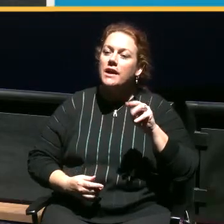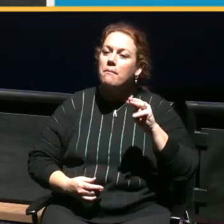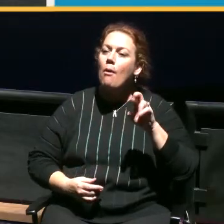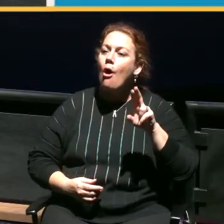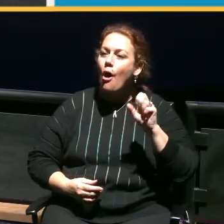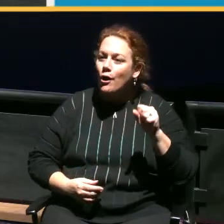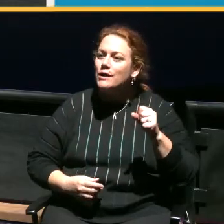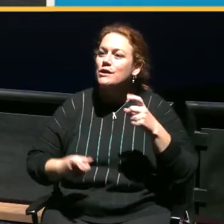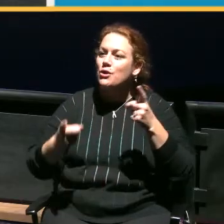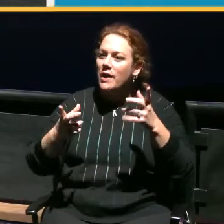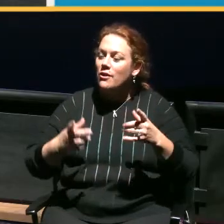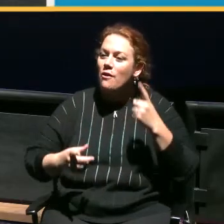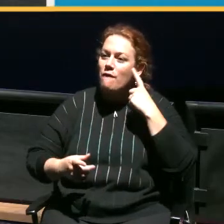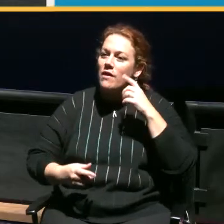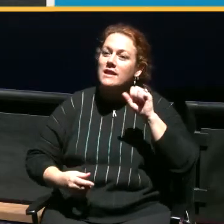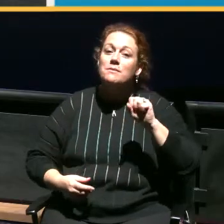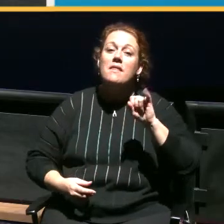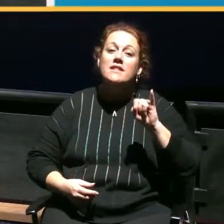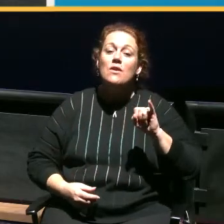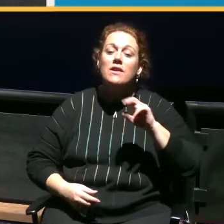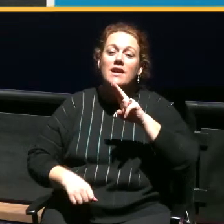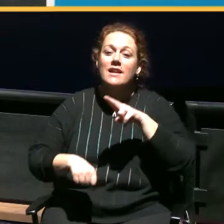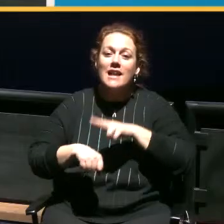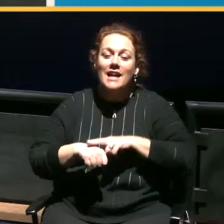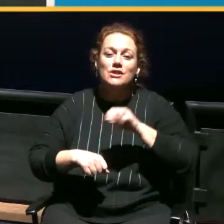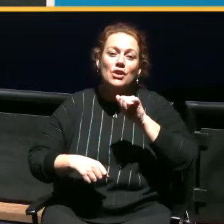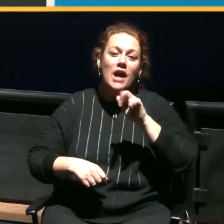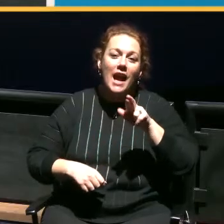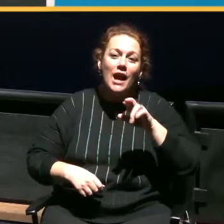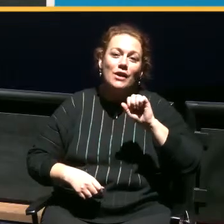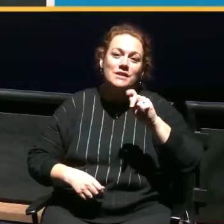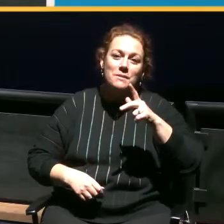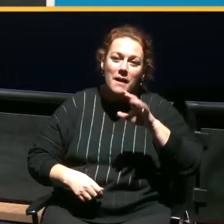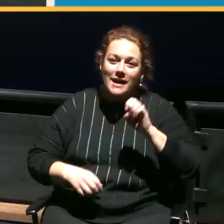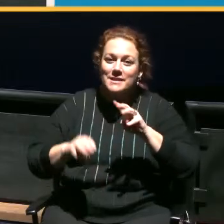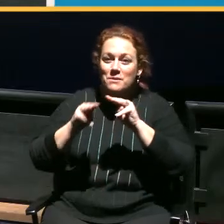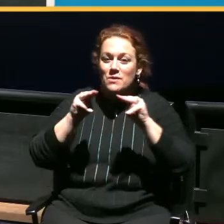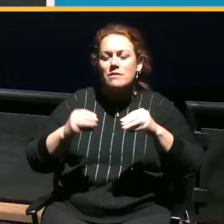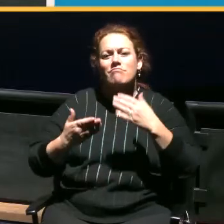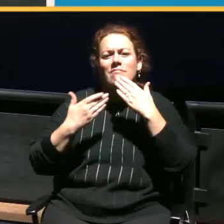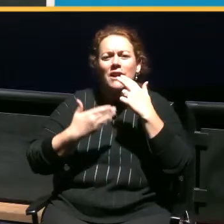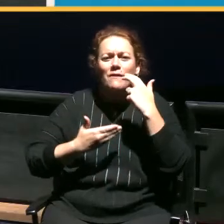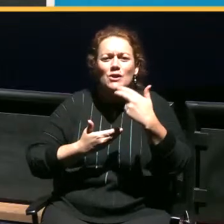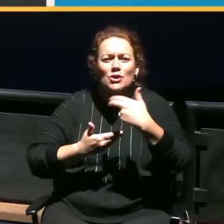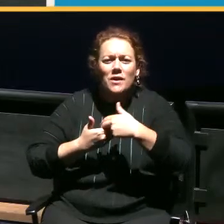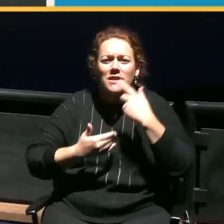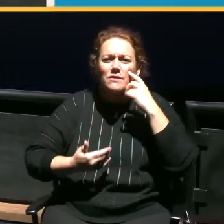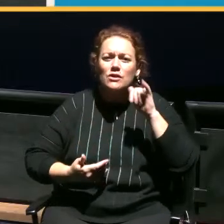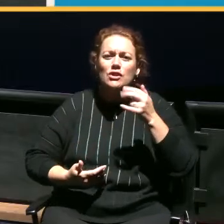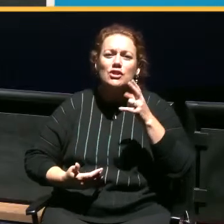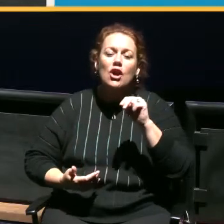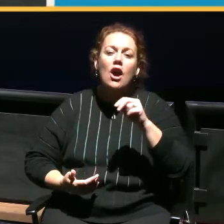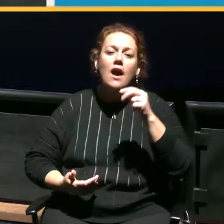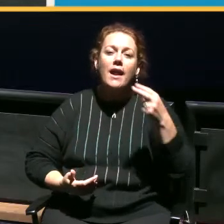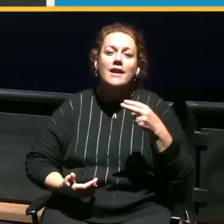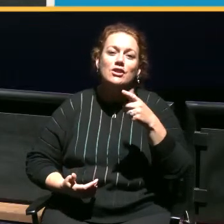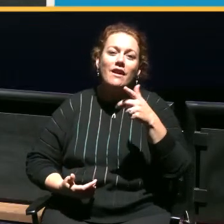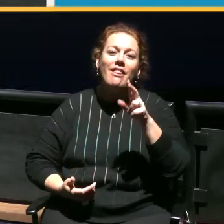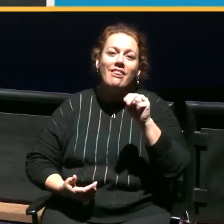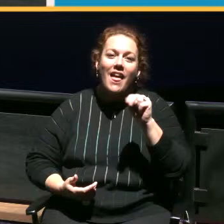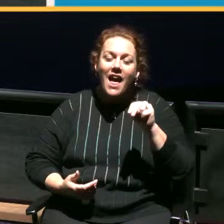National Air and Space Museum. Thank you for joining us for tonight's John H. Glenn Lecture in Space